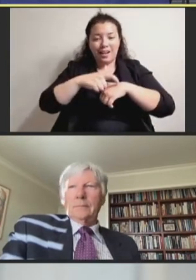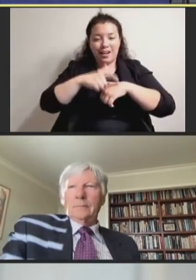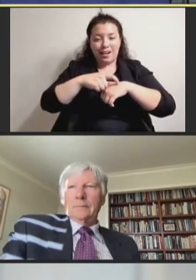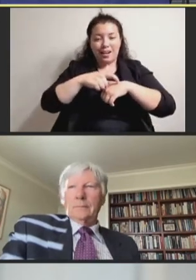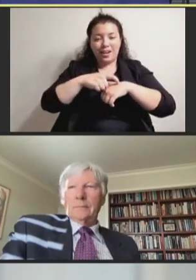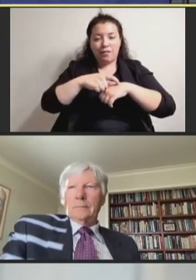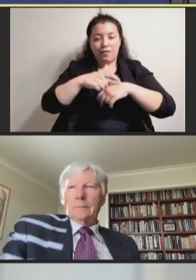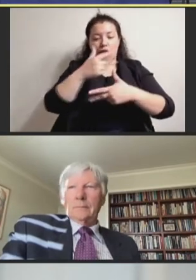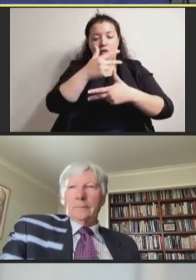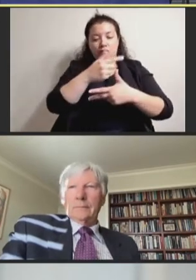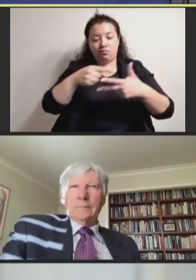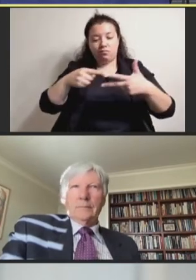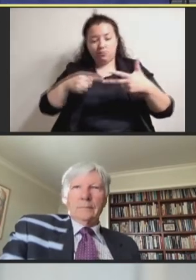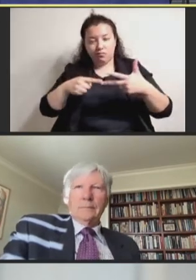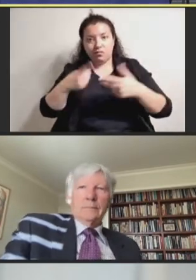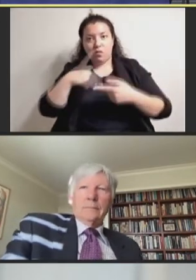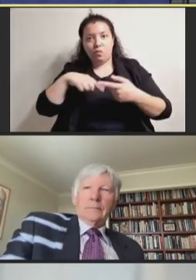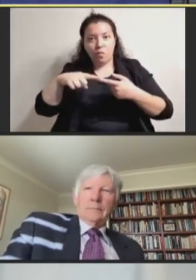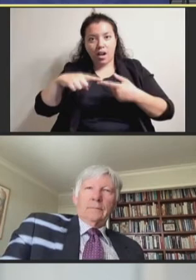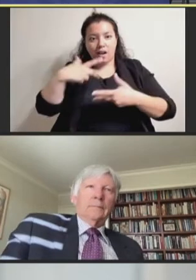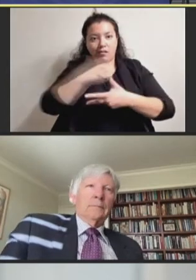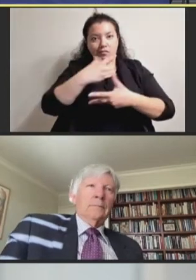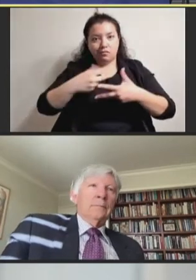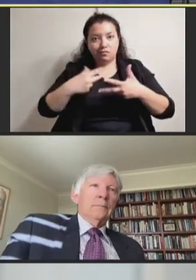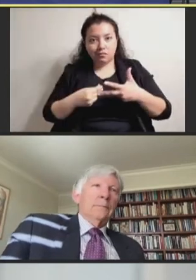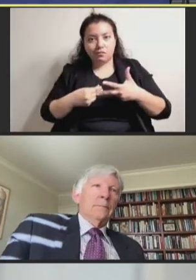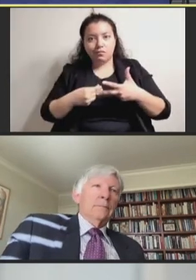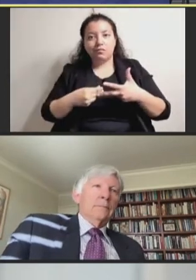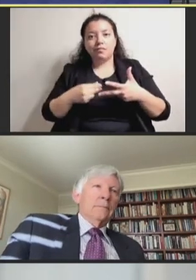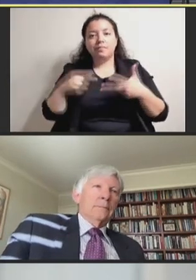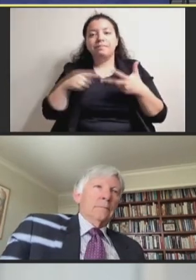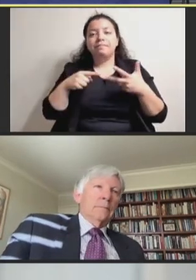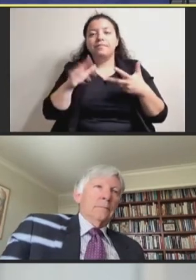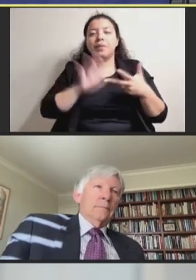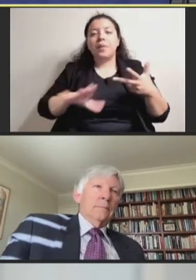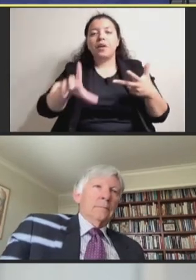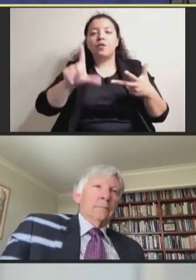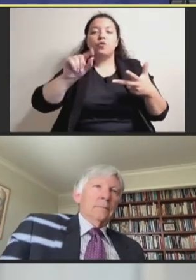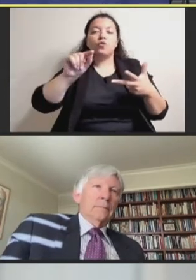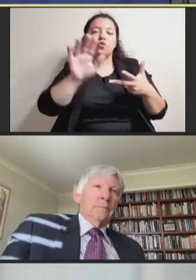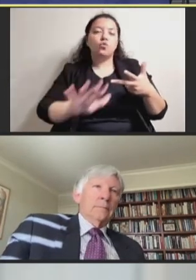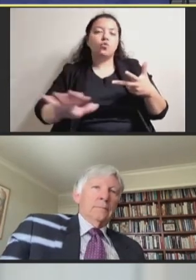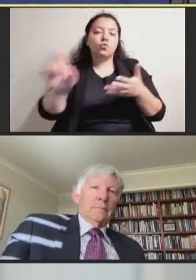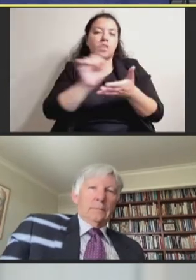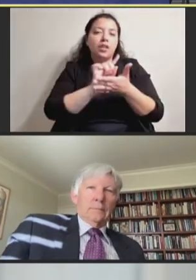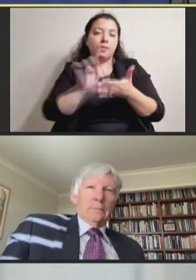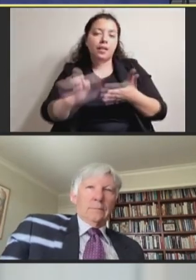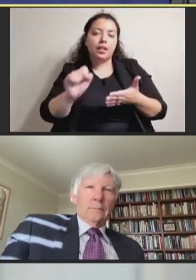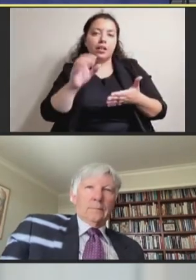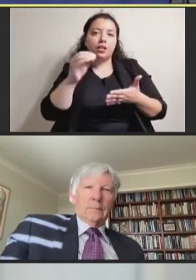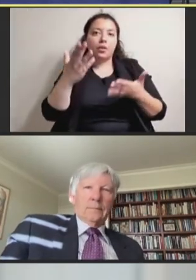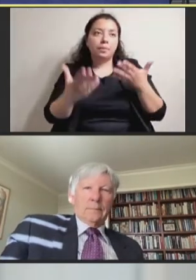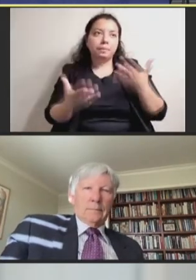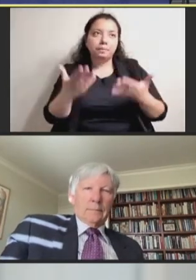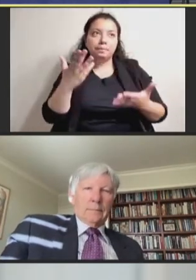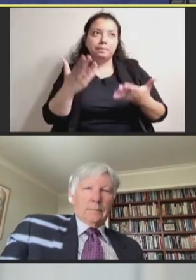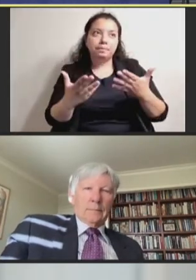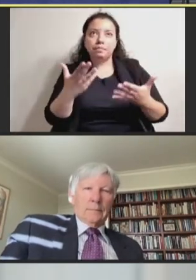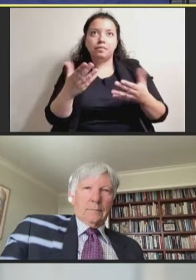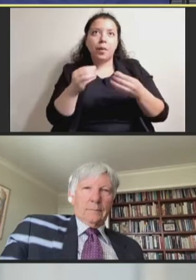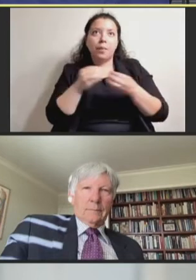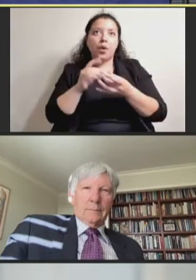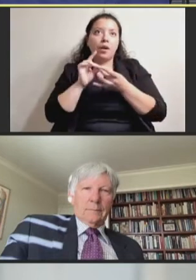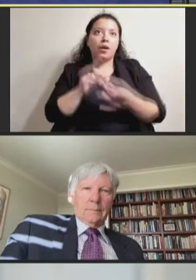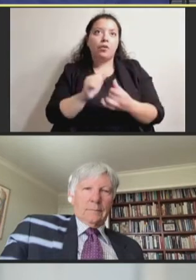14 weeks. This was at 20-something weeks. So it is probably more related to that, but